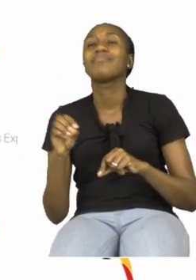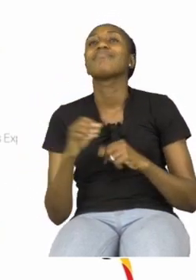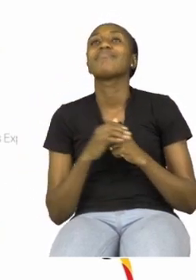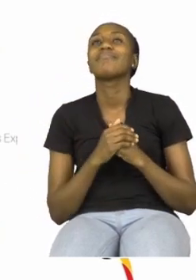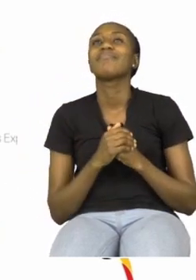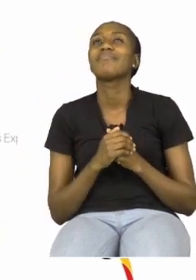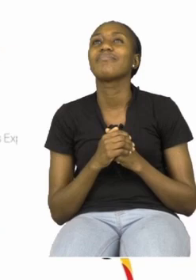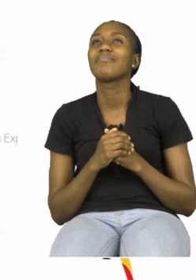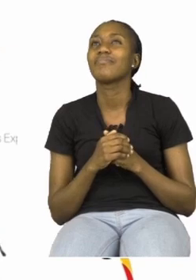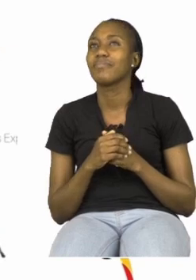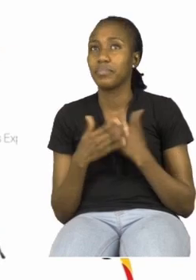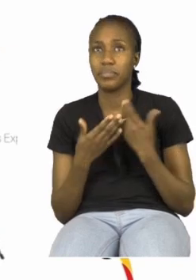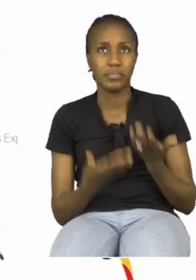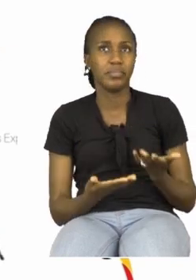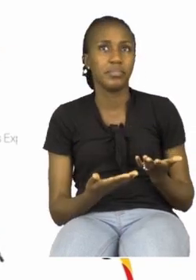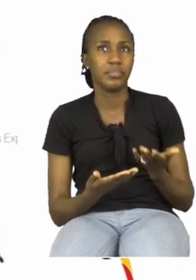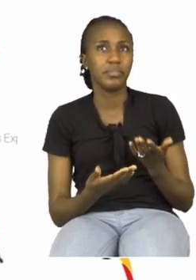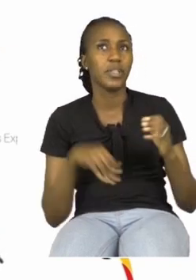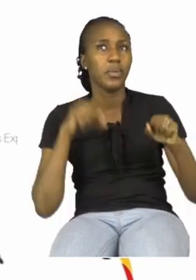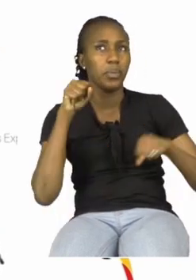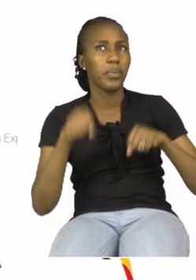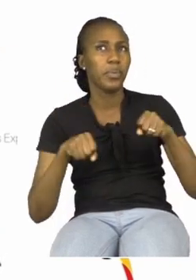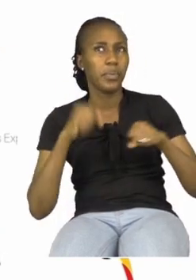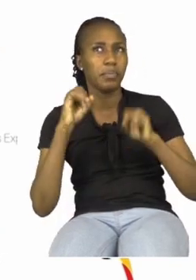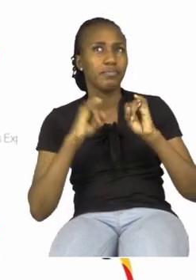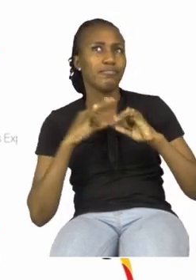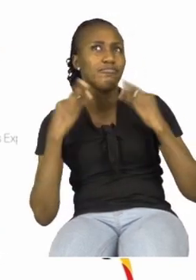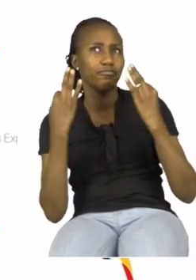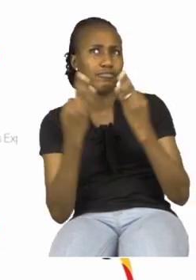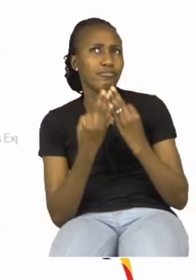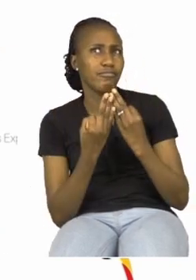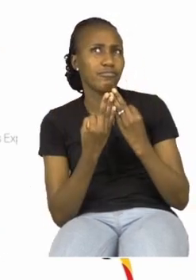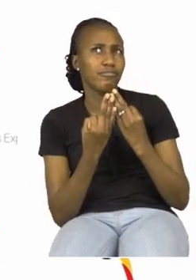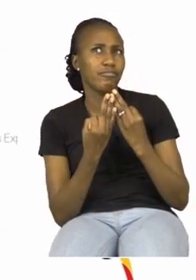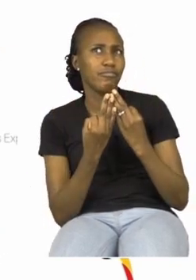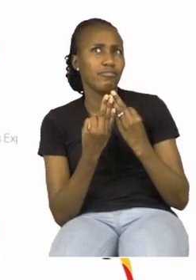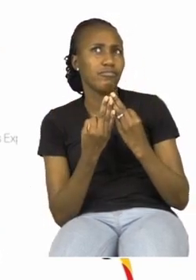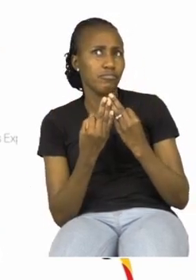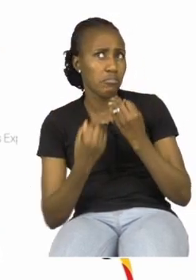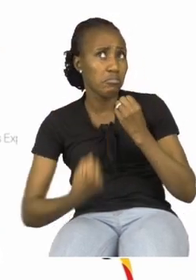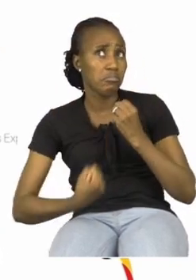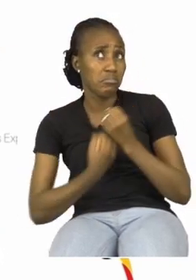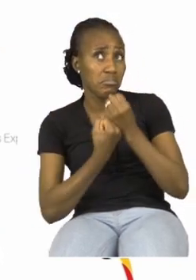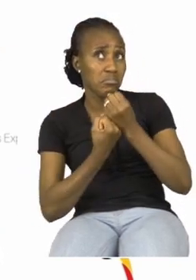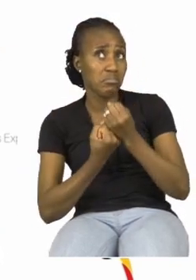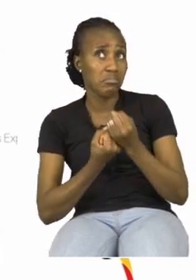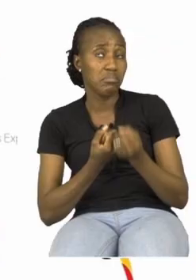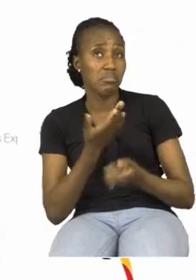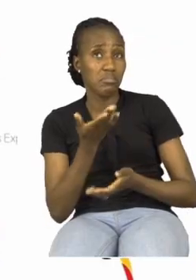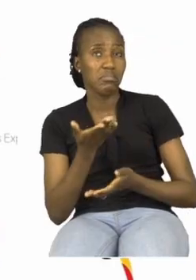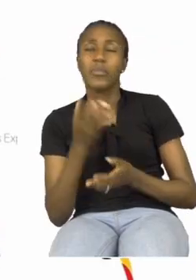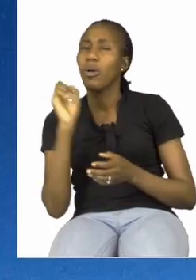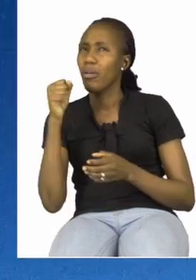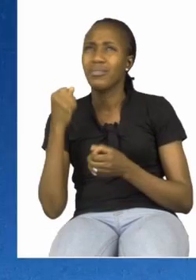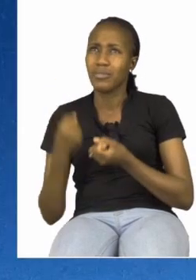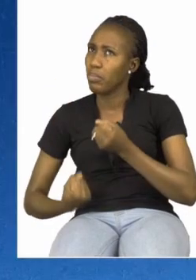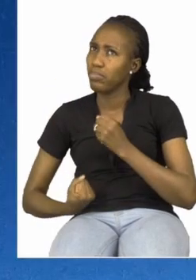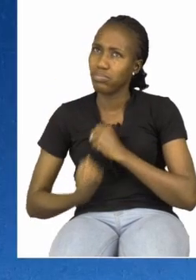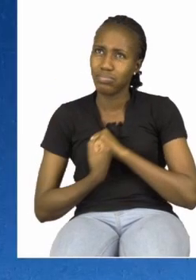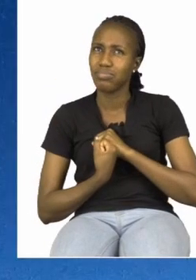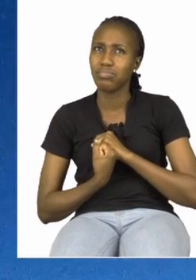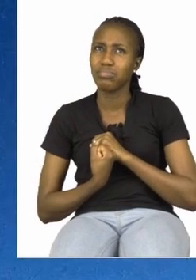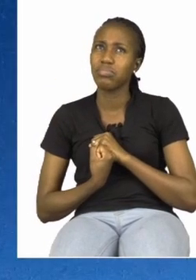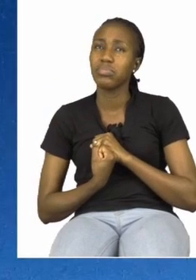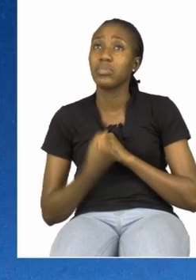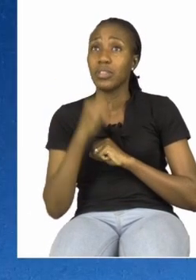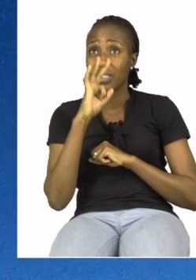Okay. Now, when it comes to the Cycling Federation, would you say that they have supported you throughout your career? Yes, definitely. I don't think I